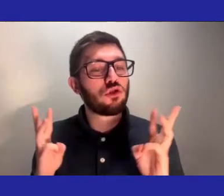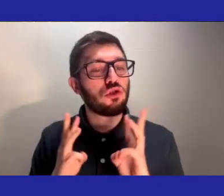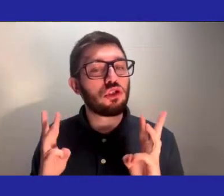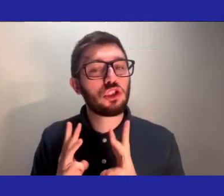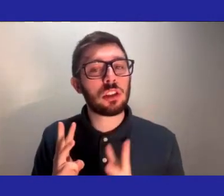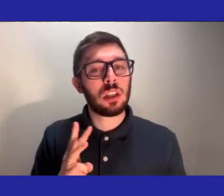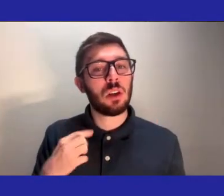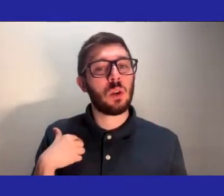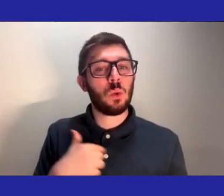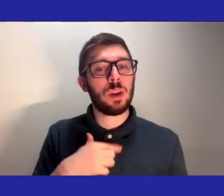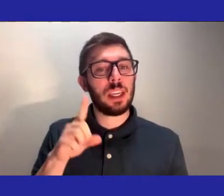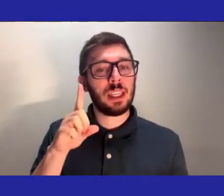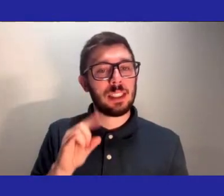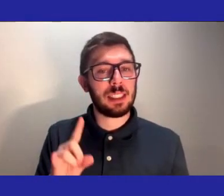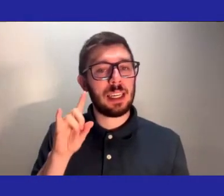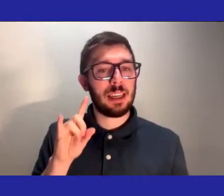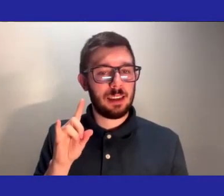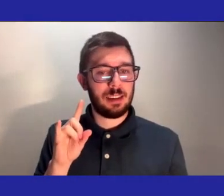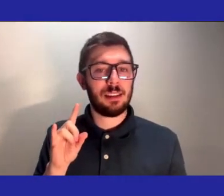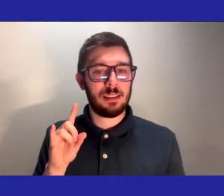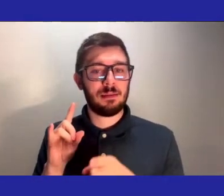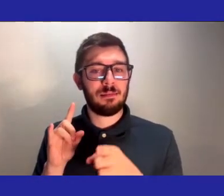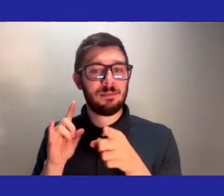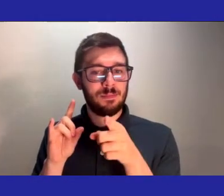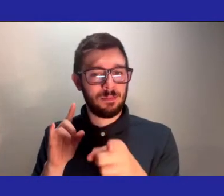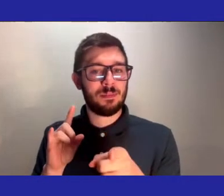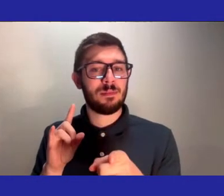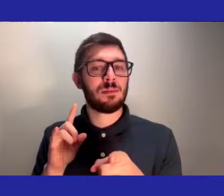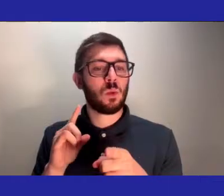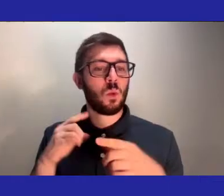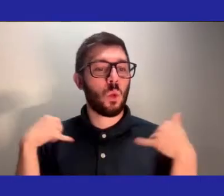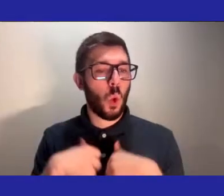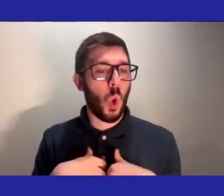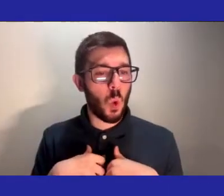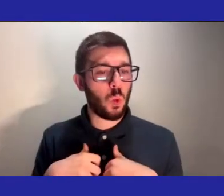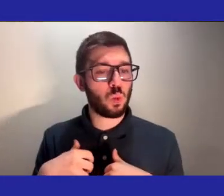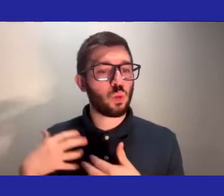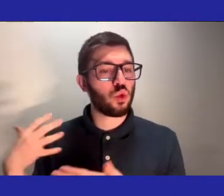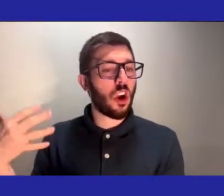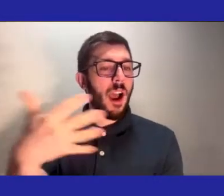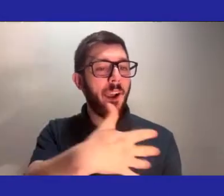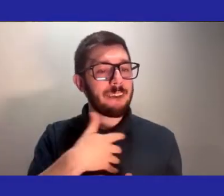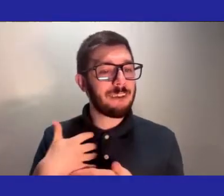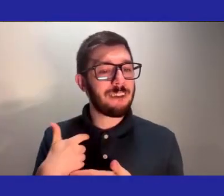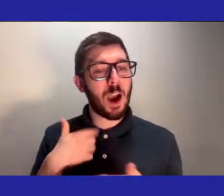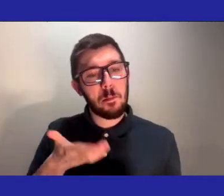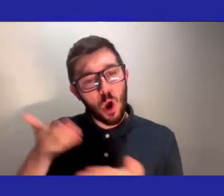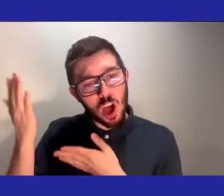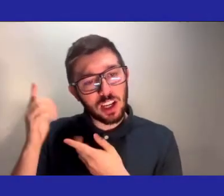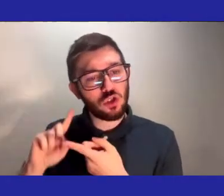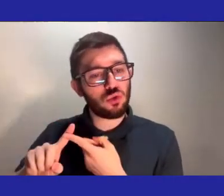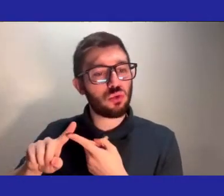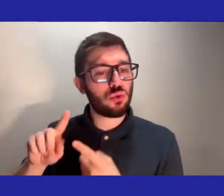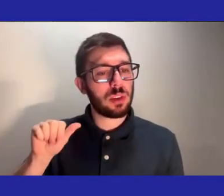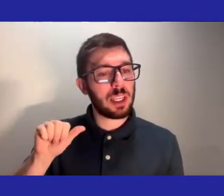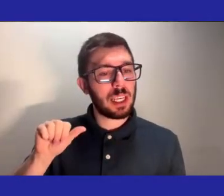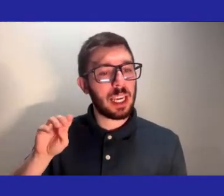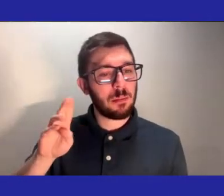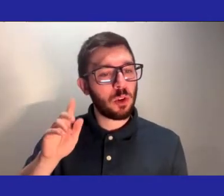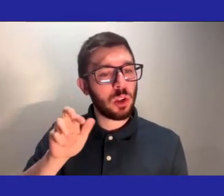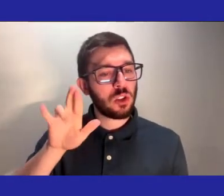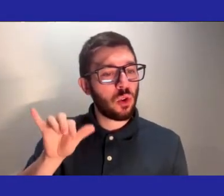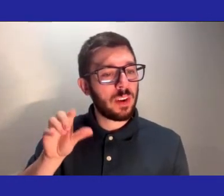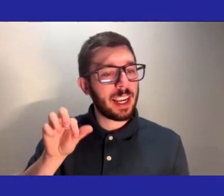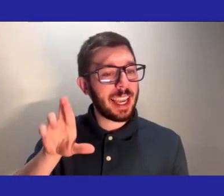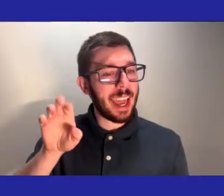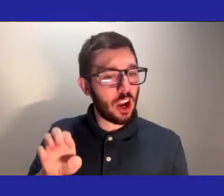our facilities. We actually took them over to different hospital ambulatory care. So that was Patricia Ruiz and team, and we just want to thank